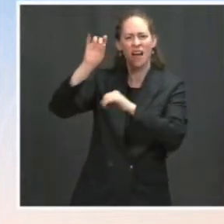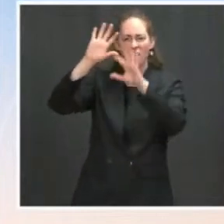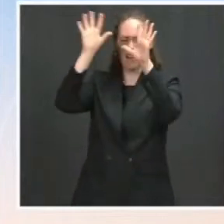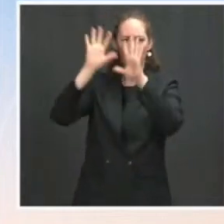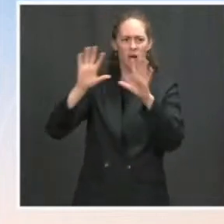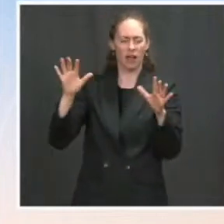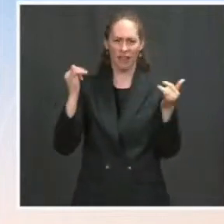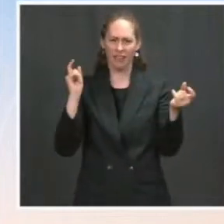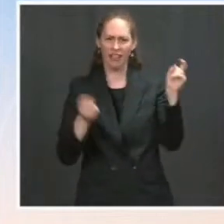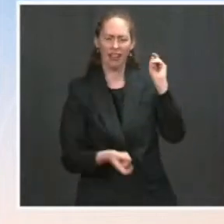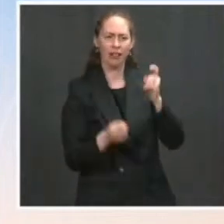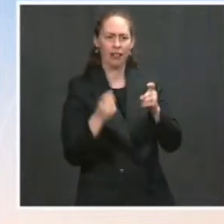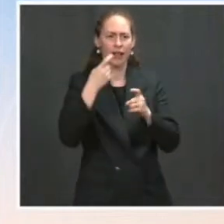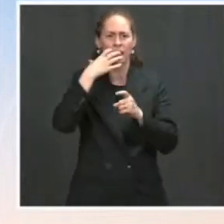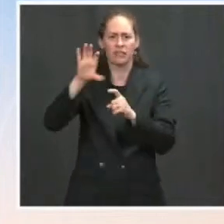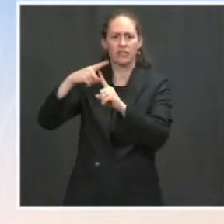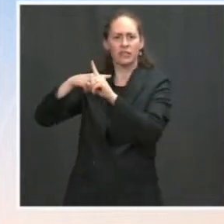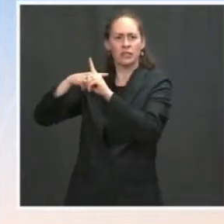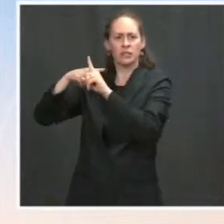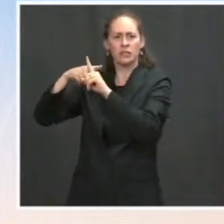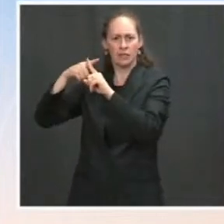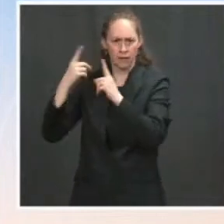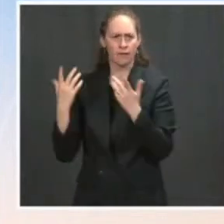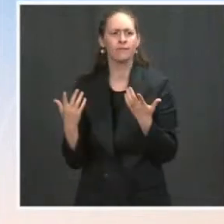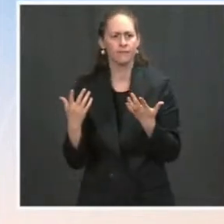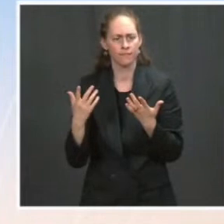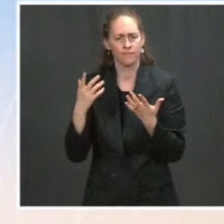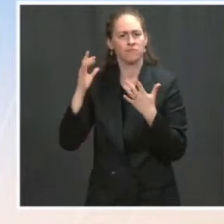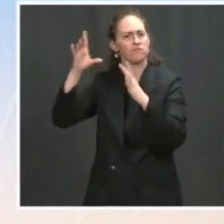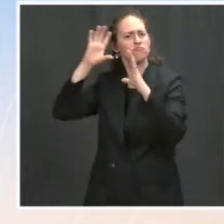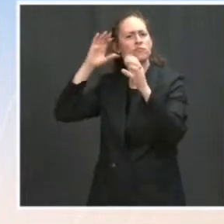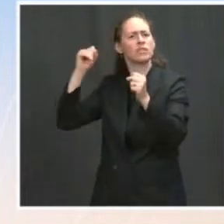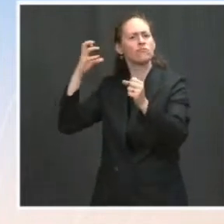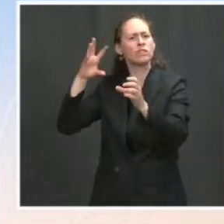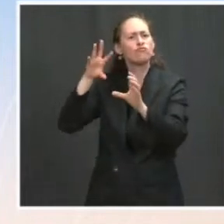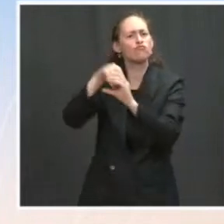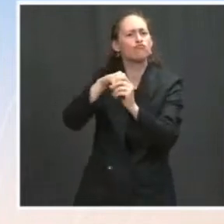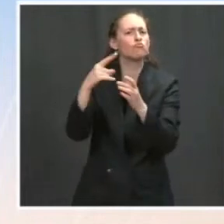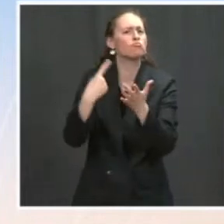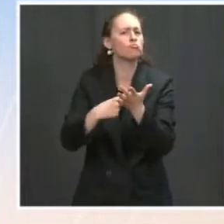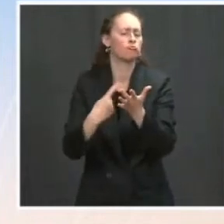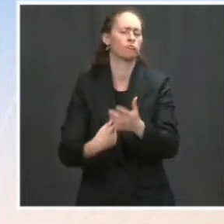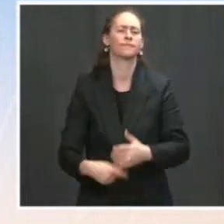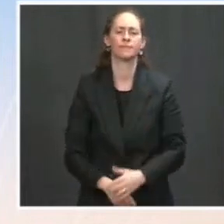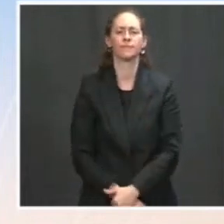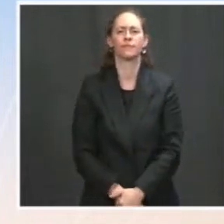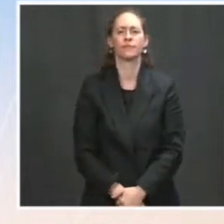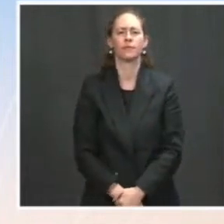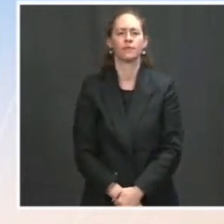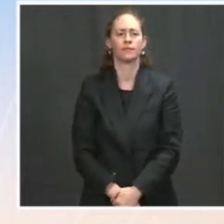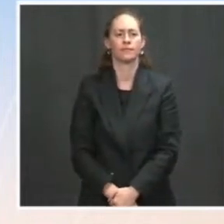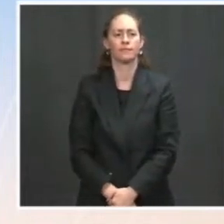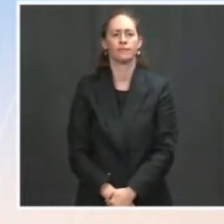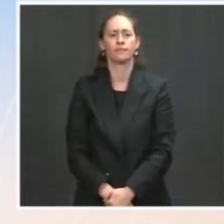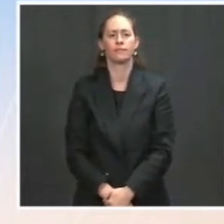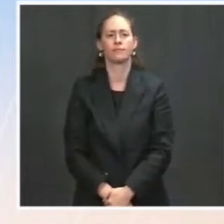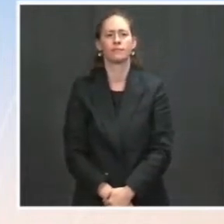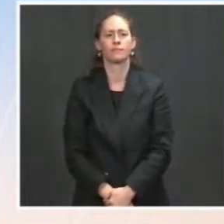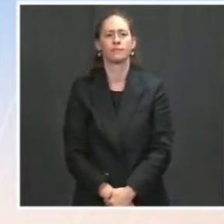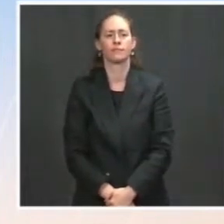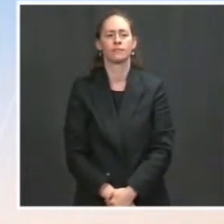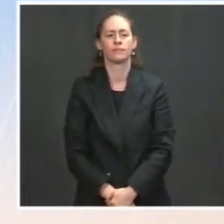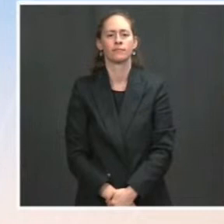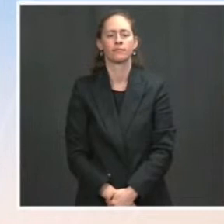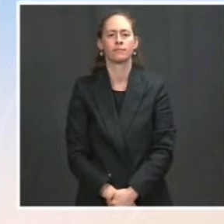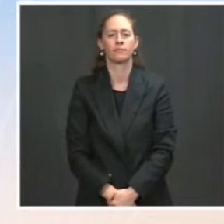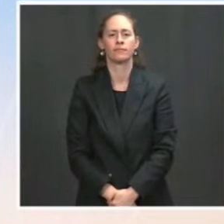to address the gathering, and that's exactly what he did. Thank you. Go ahead. On infrastructure, the president spent the last 10 days